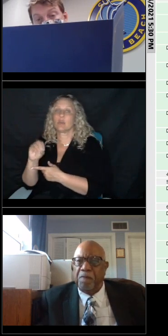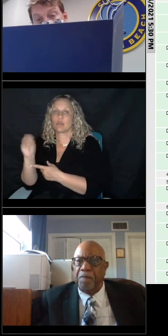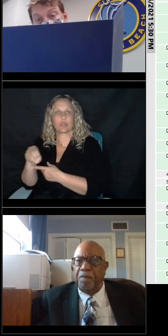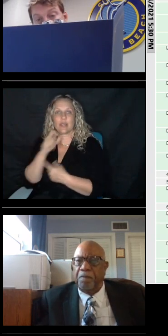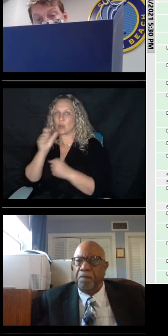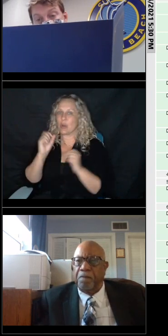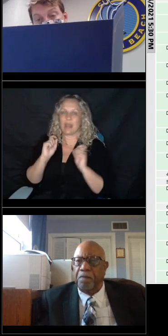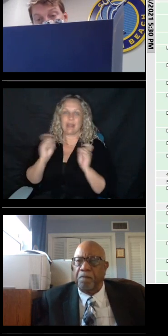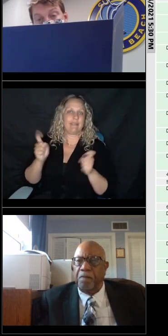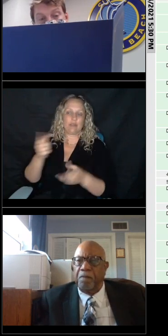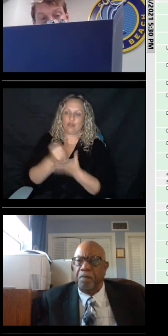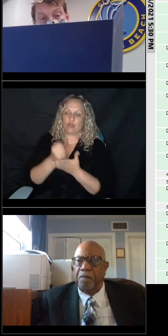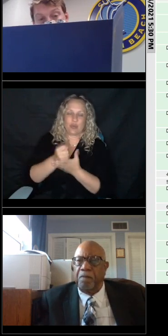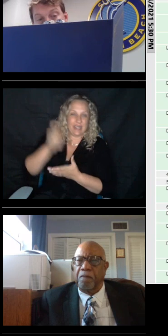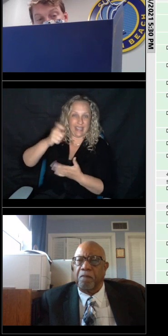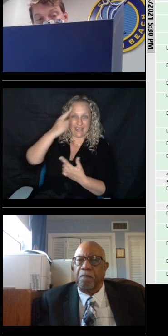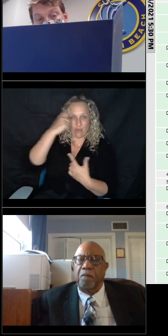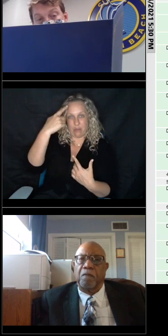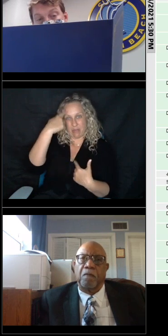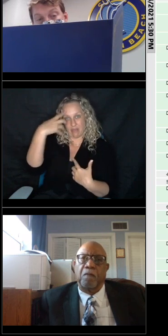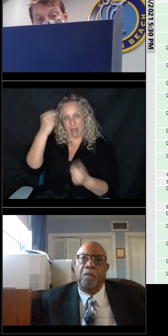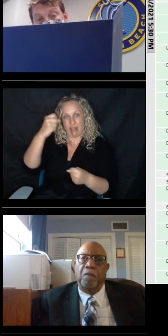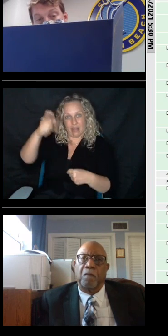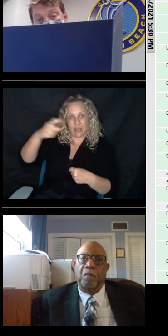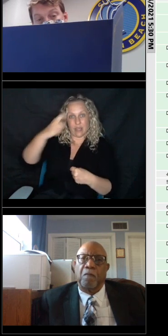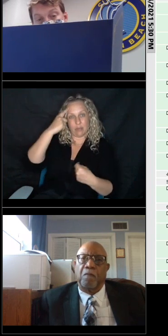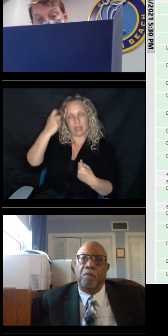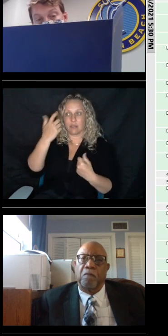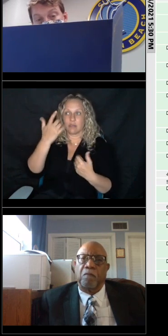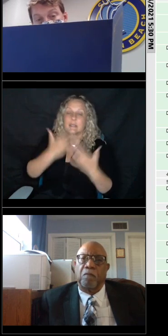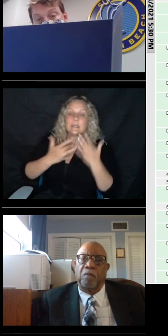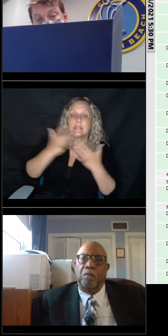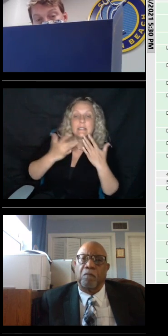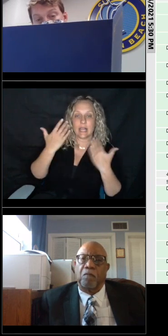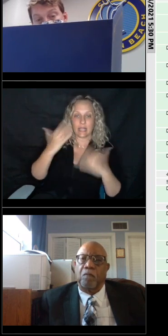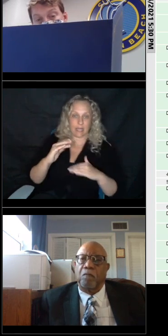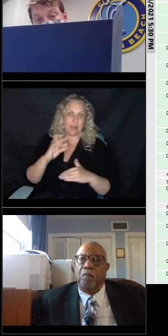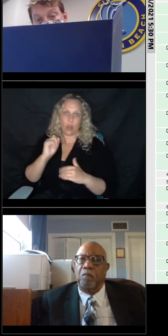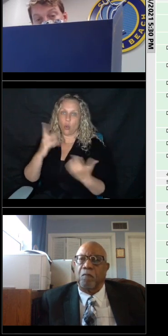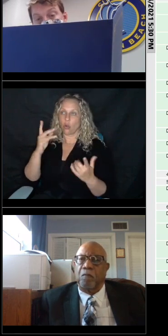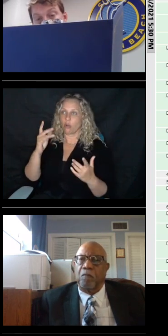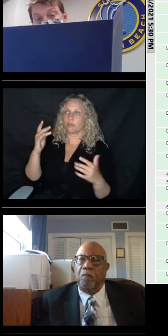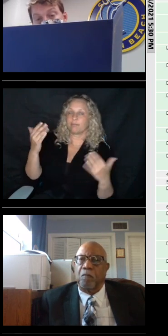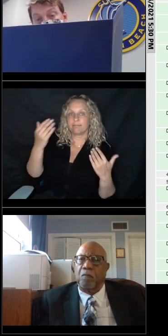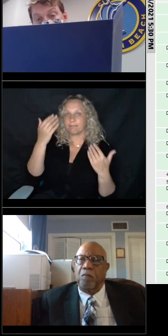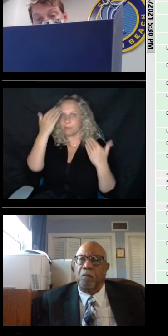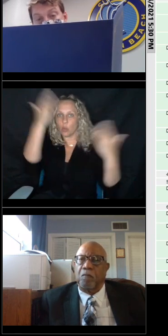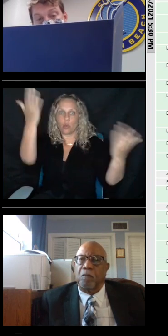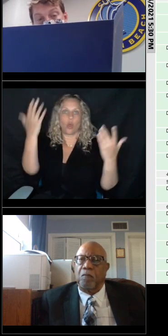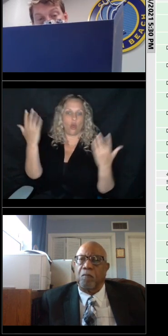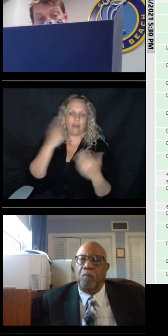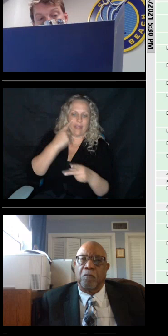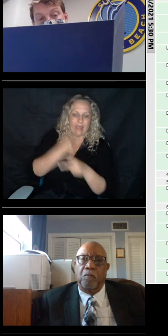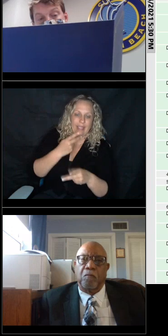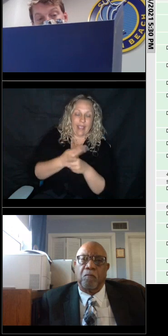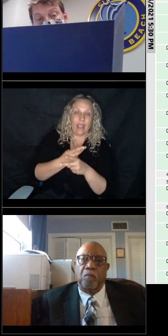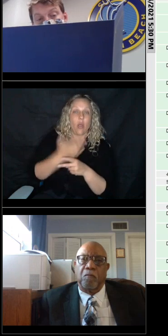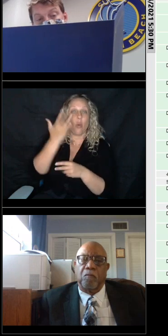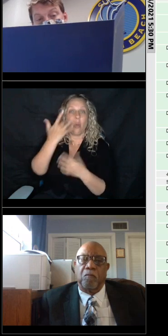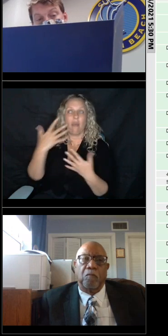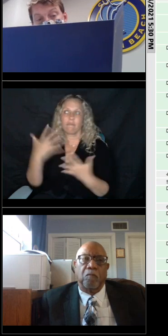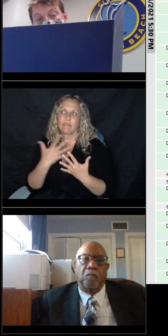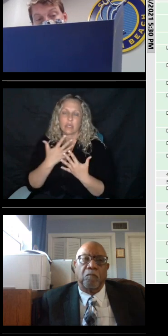treatment necessary for their mental health needs due to limited or no knowledge of the need, barrier to care, or fear and shame.